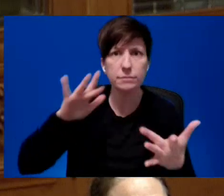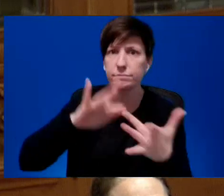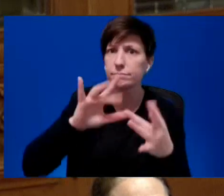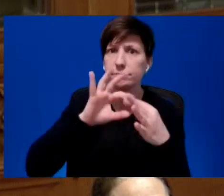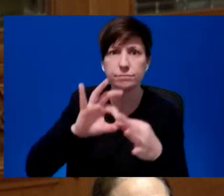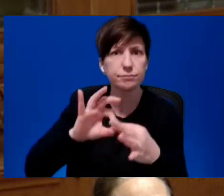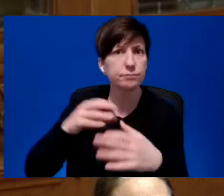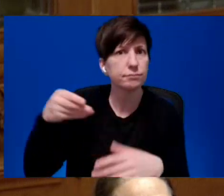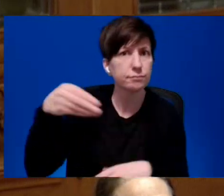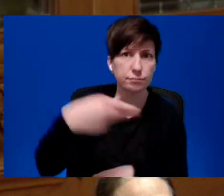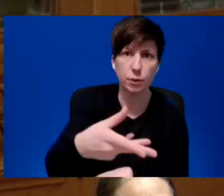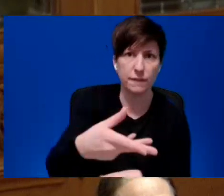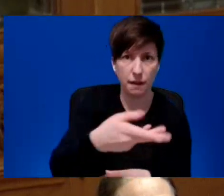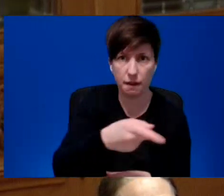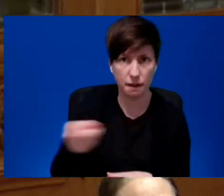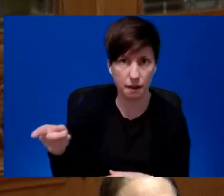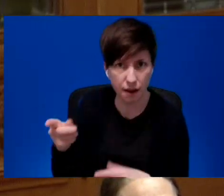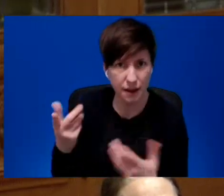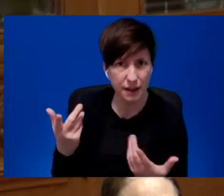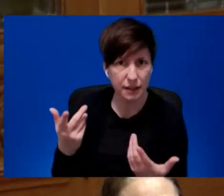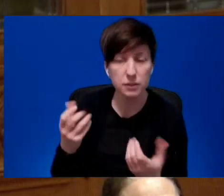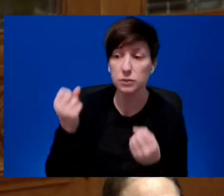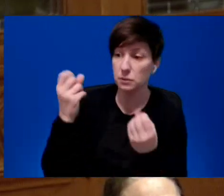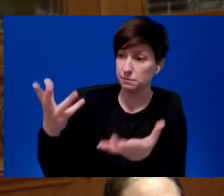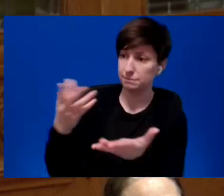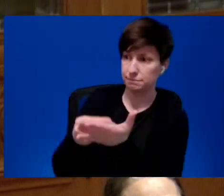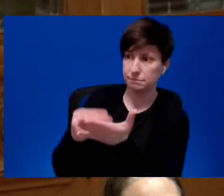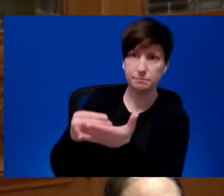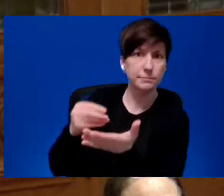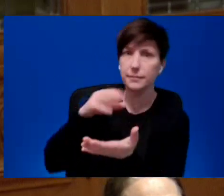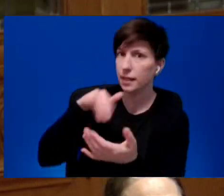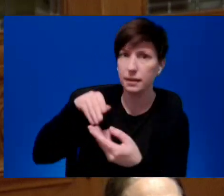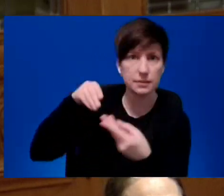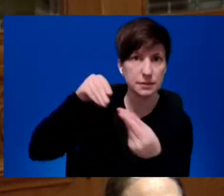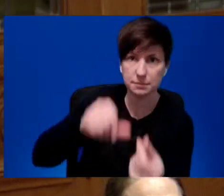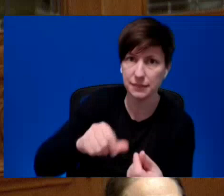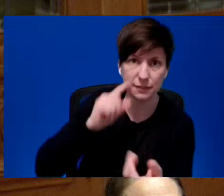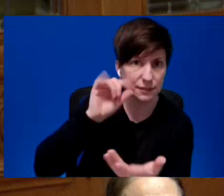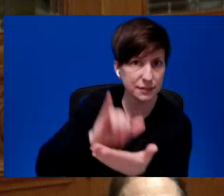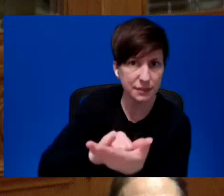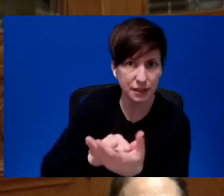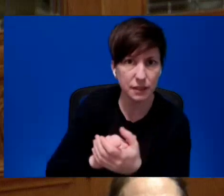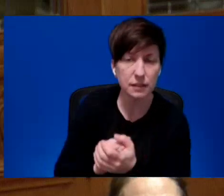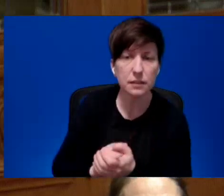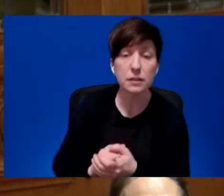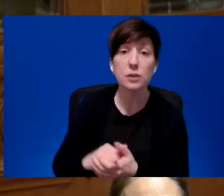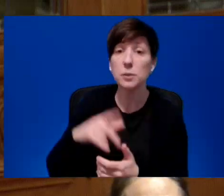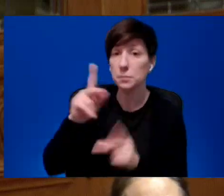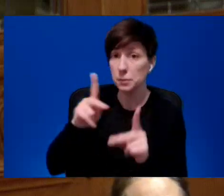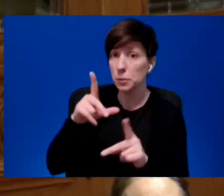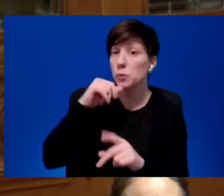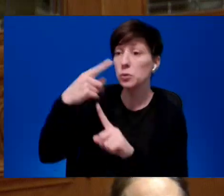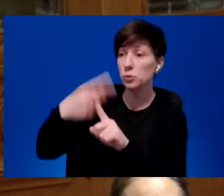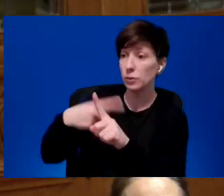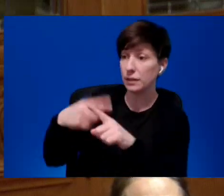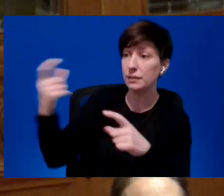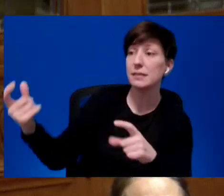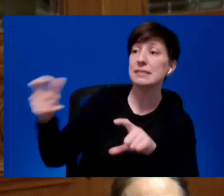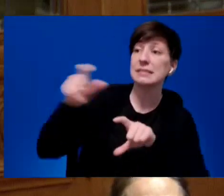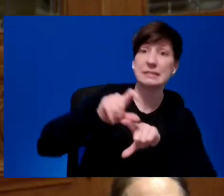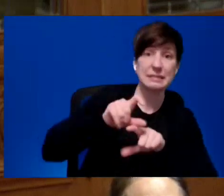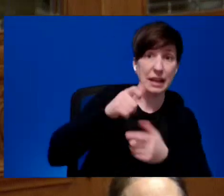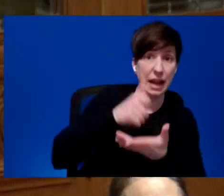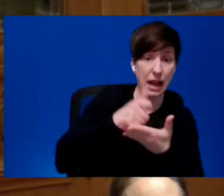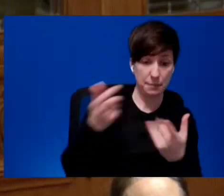British Columbians did not get spent. For those who do receive rental assistance, the subsidies are no longer enough to make ends